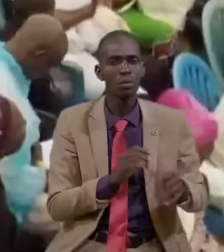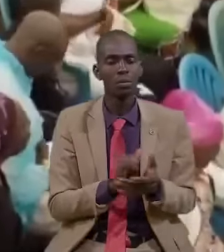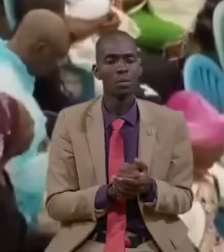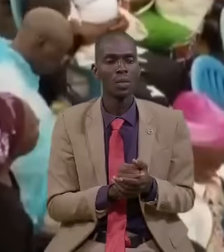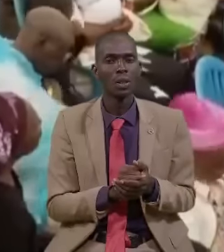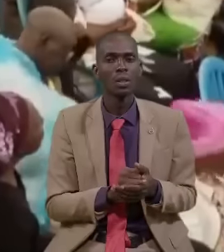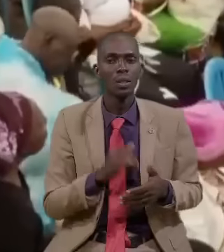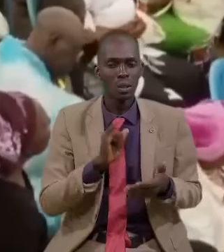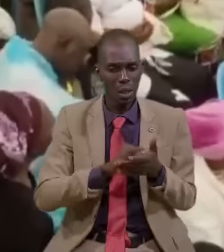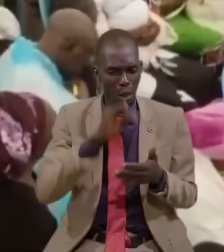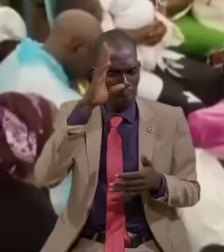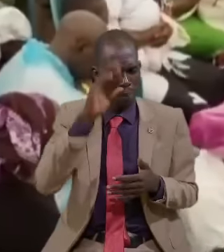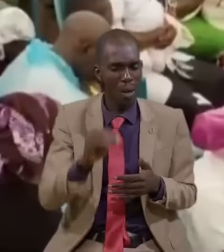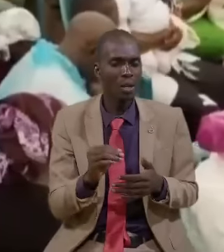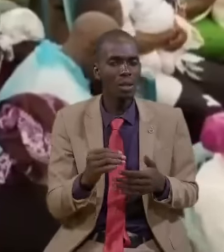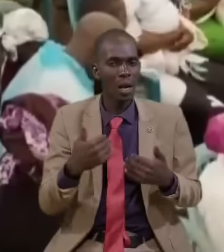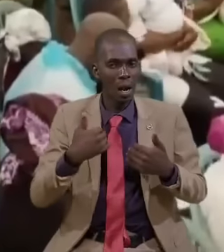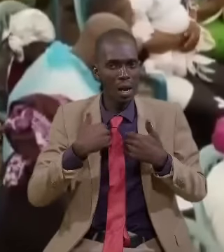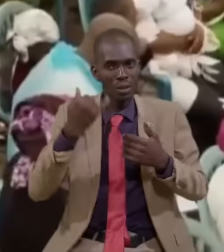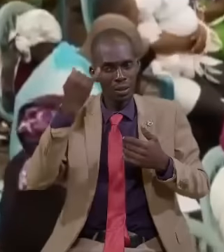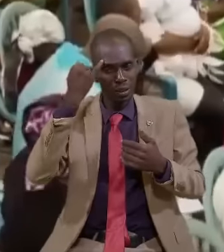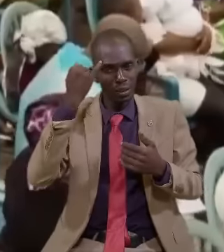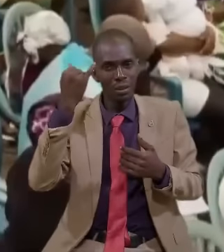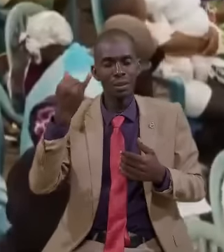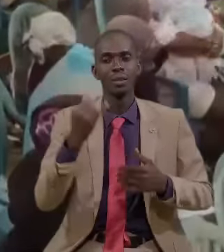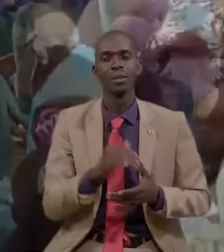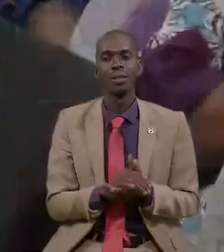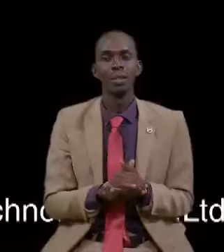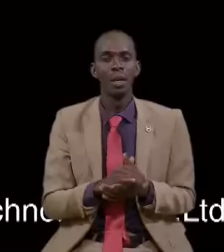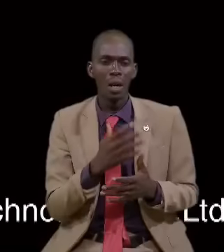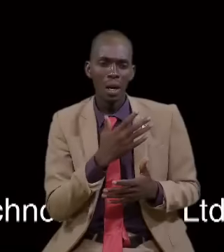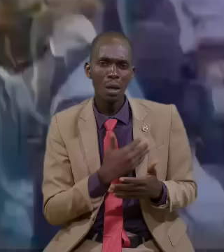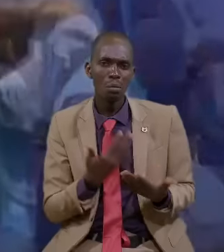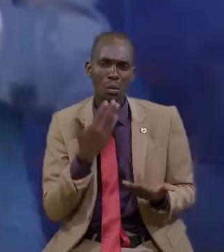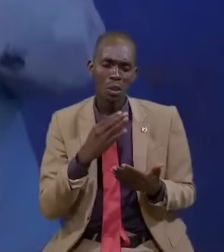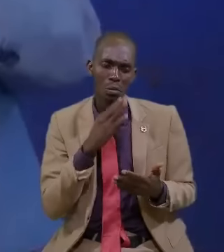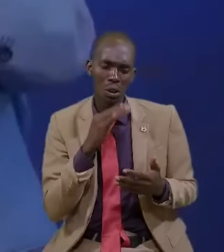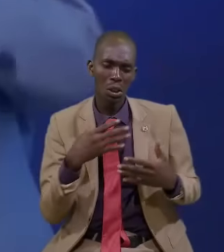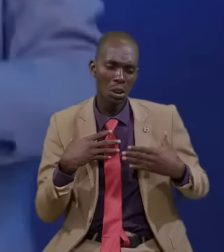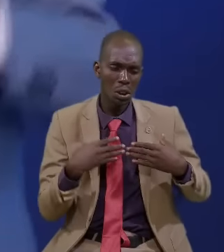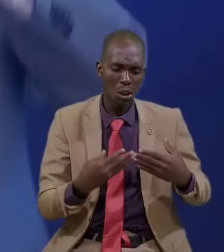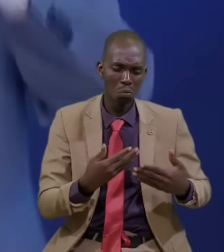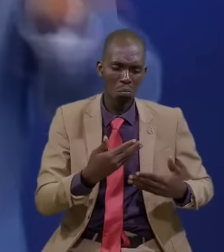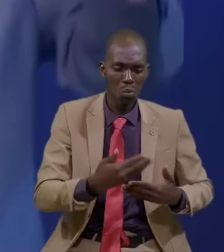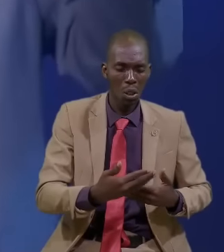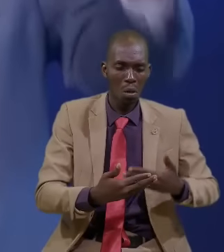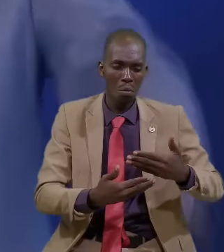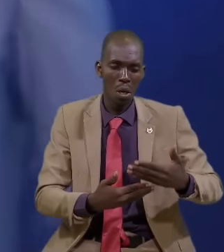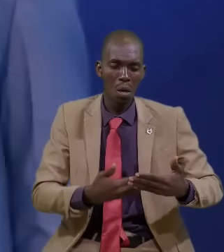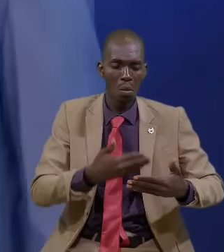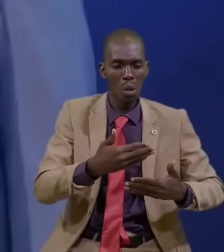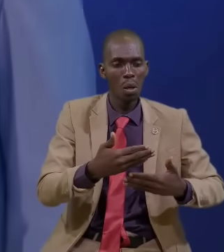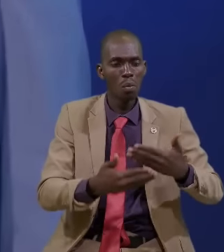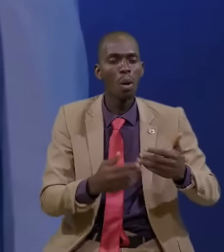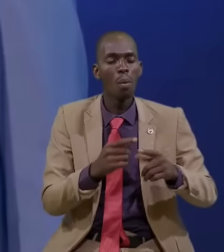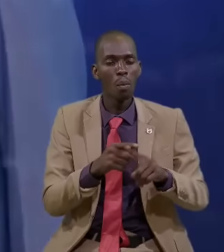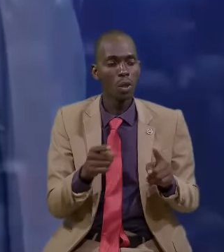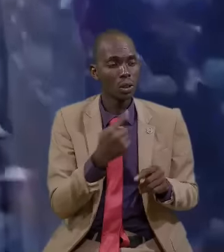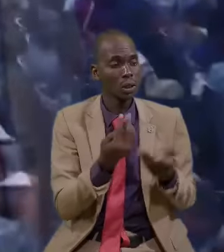idea, he'll begin to amend, and then he amend gradually. And they said, yesterday at